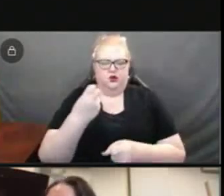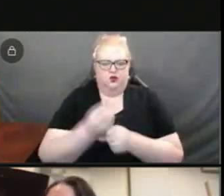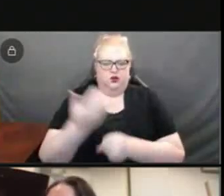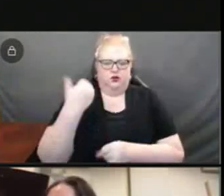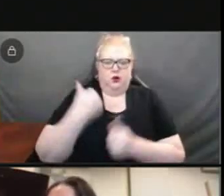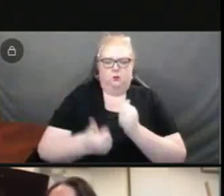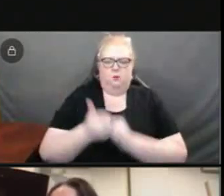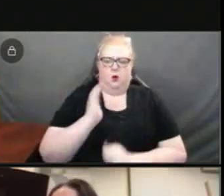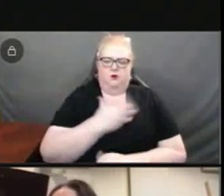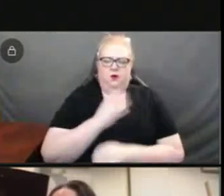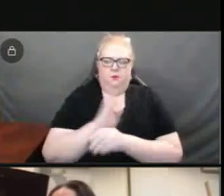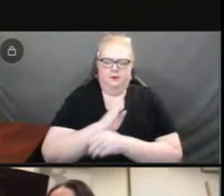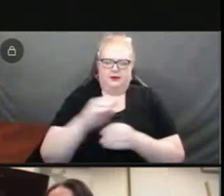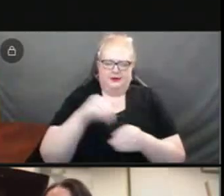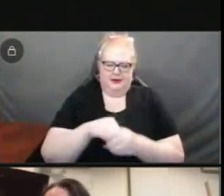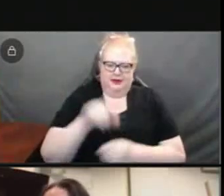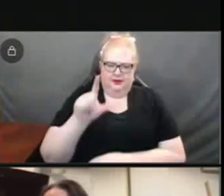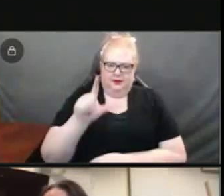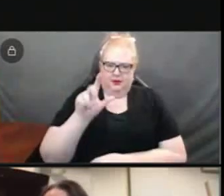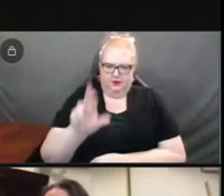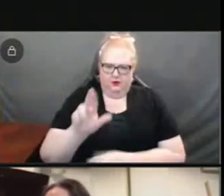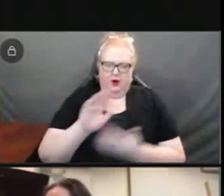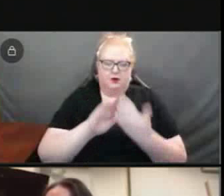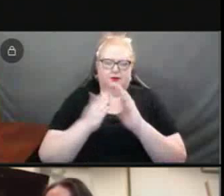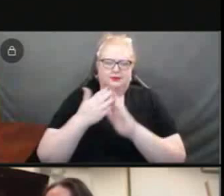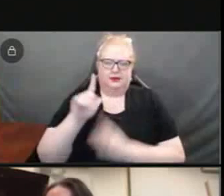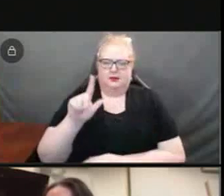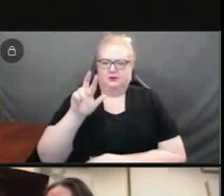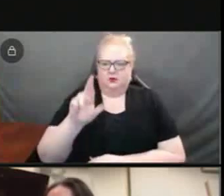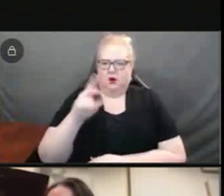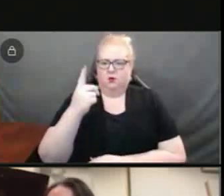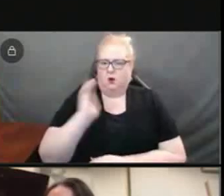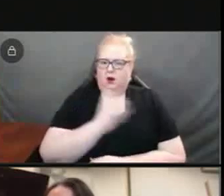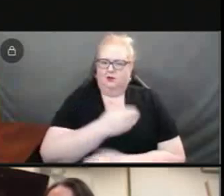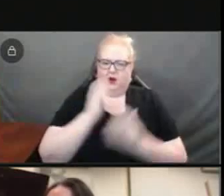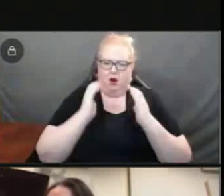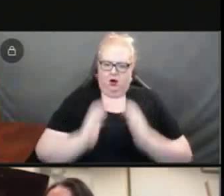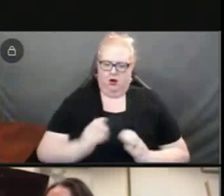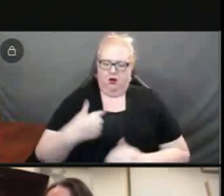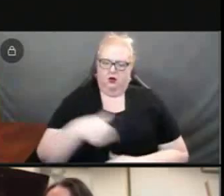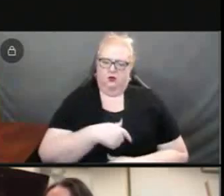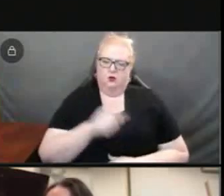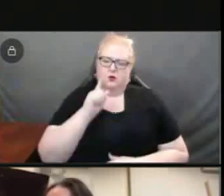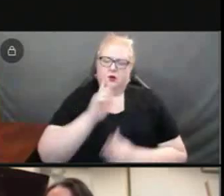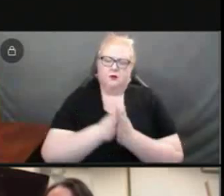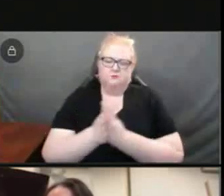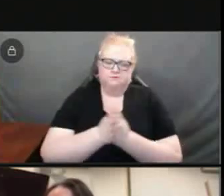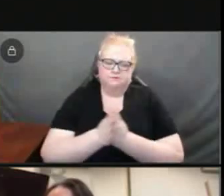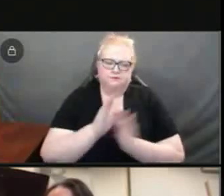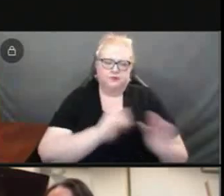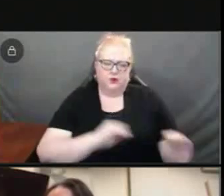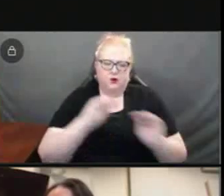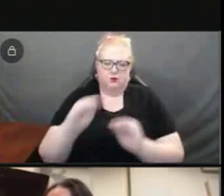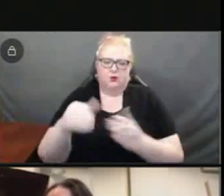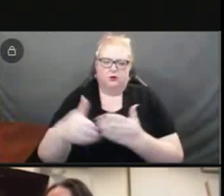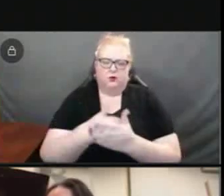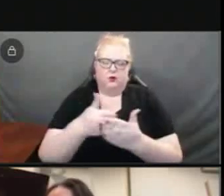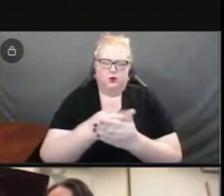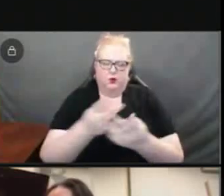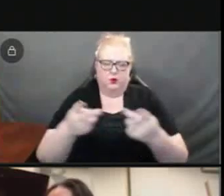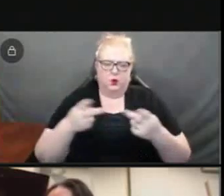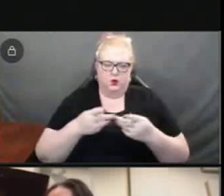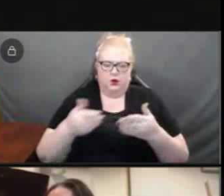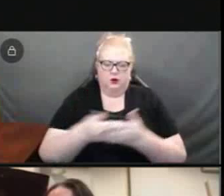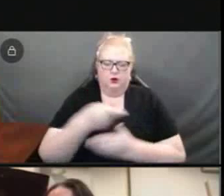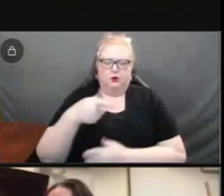Little Rock. City of Little Rock is one of our customers. We're looking forward to move to a new location with a new plant and serve the city of